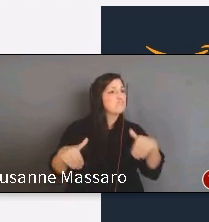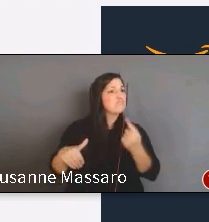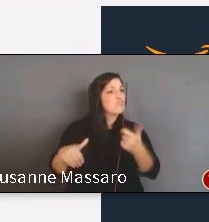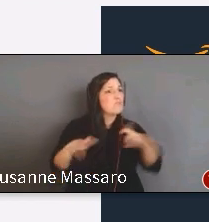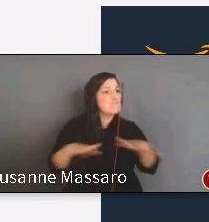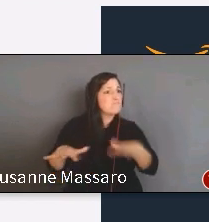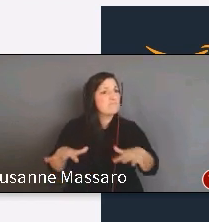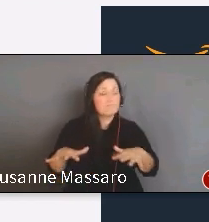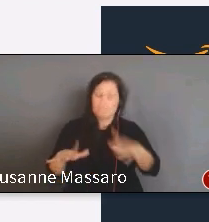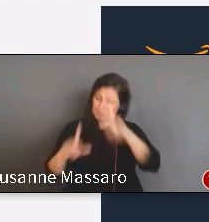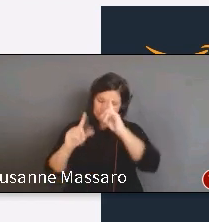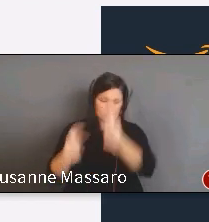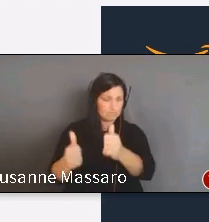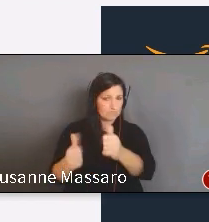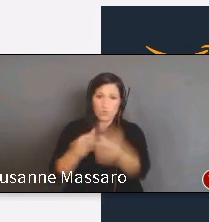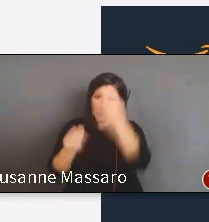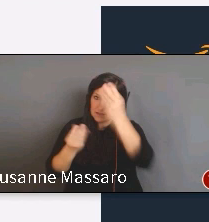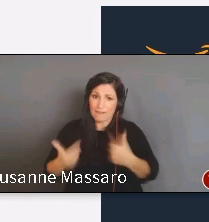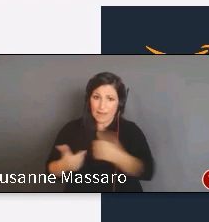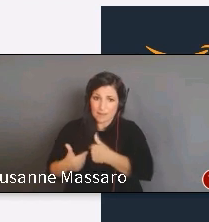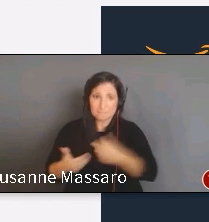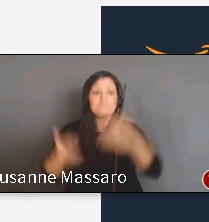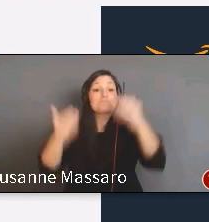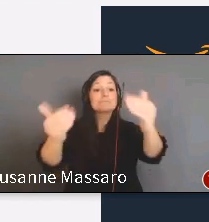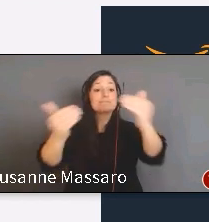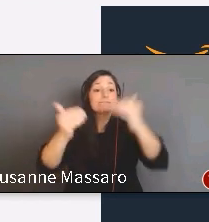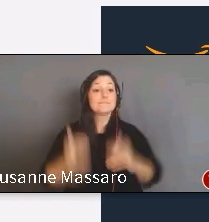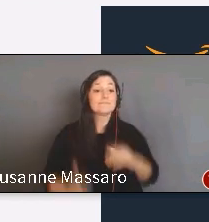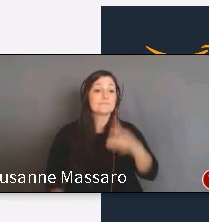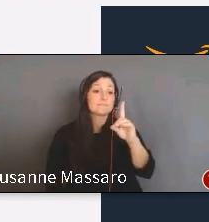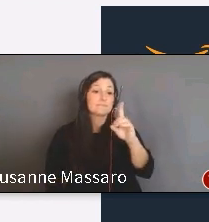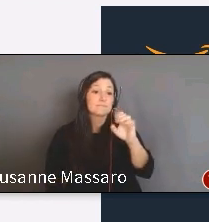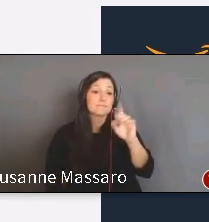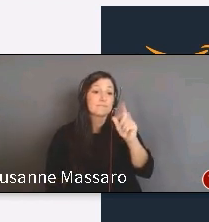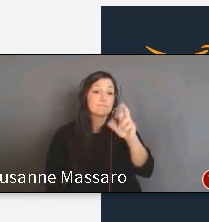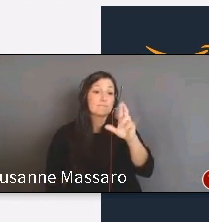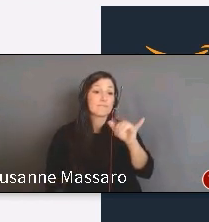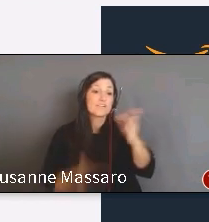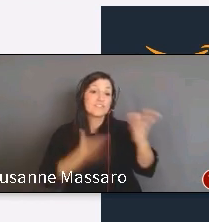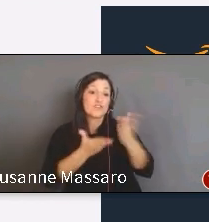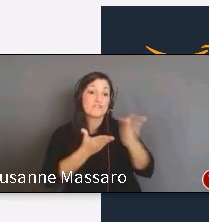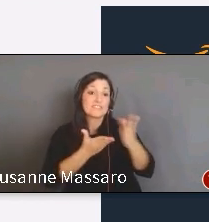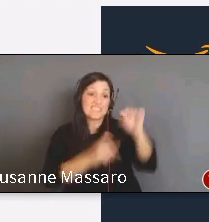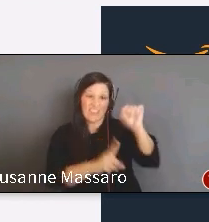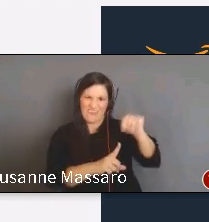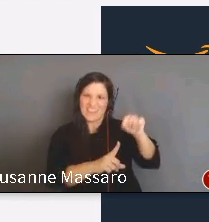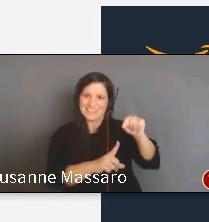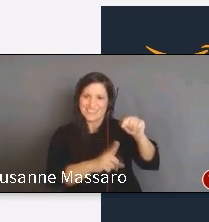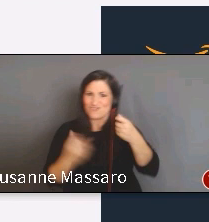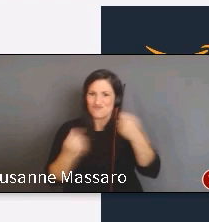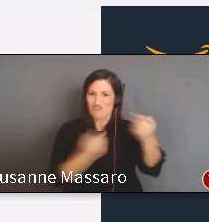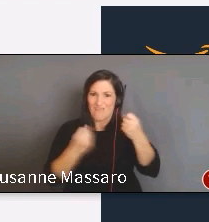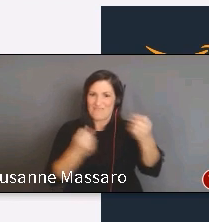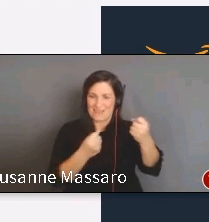All right. We have delivery services. So this one, it is a driving position, right? Our Amazon